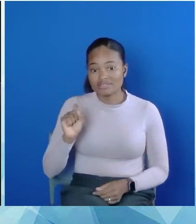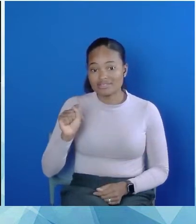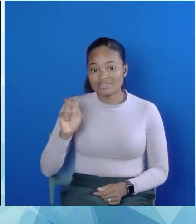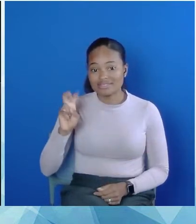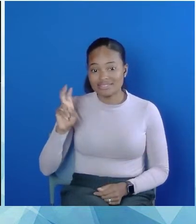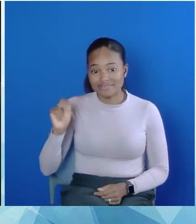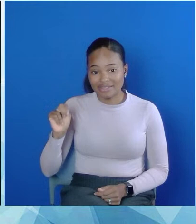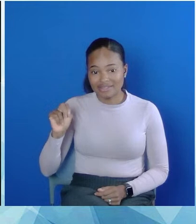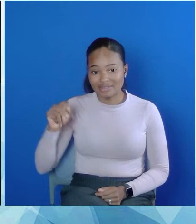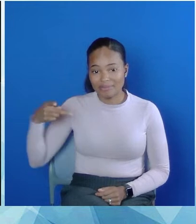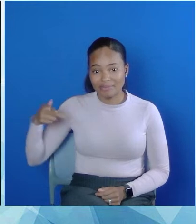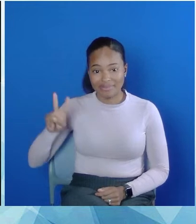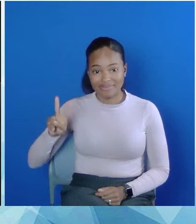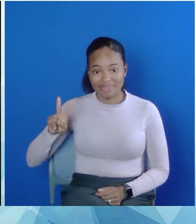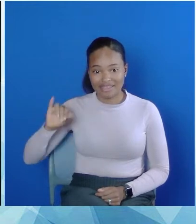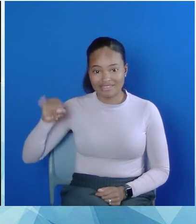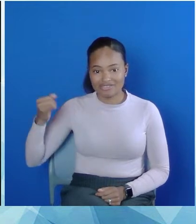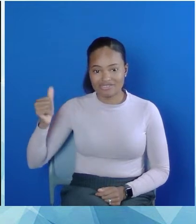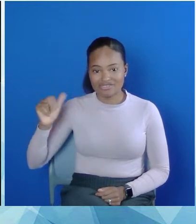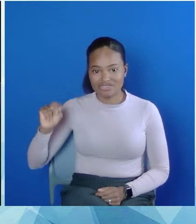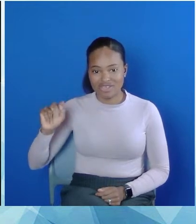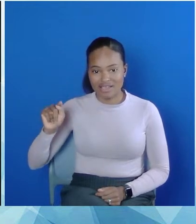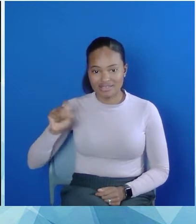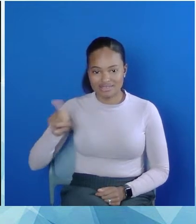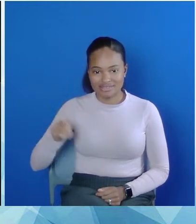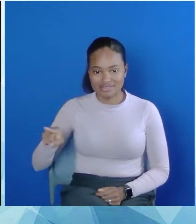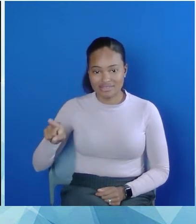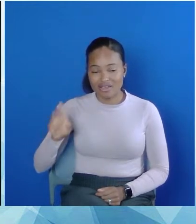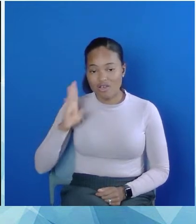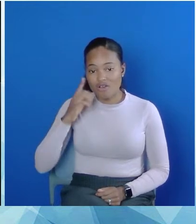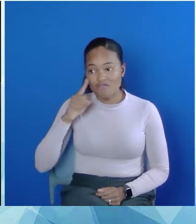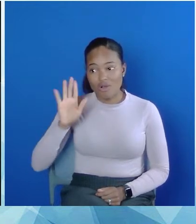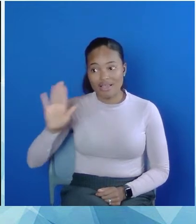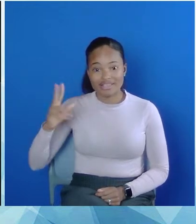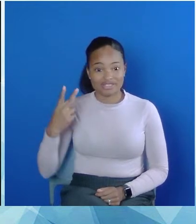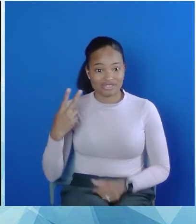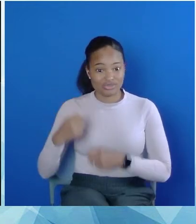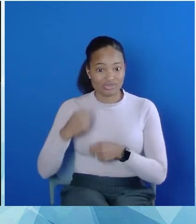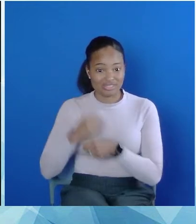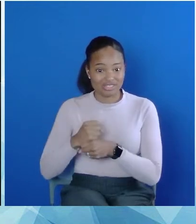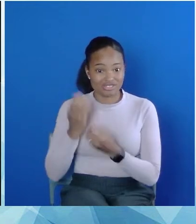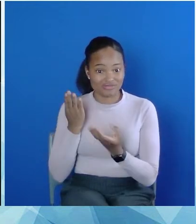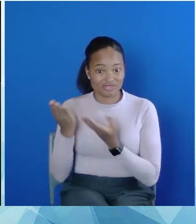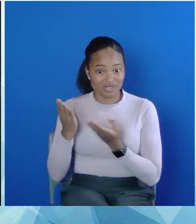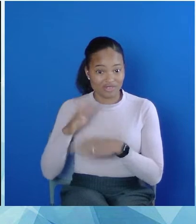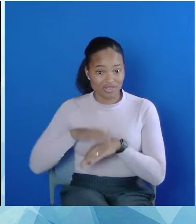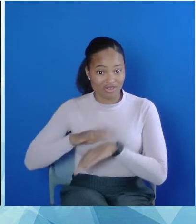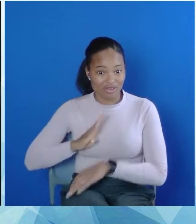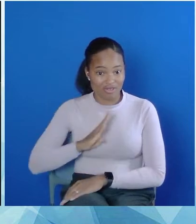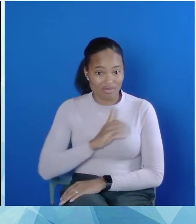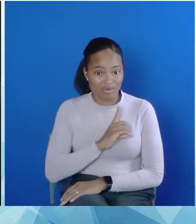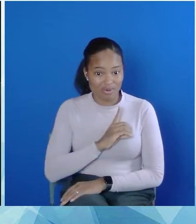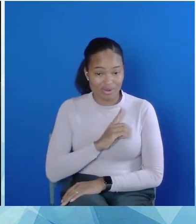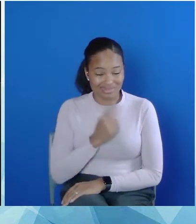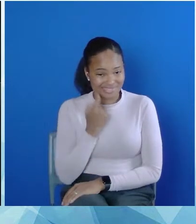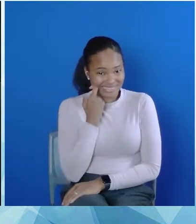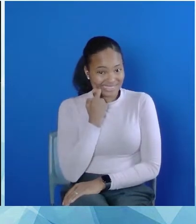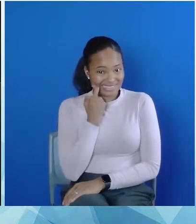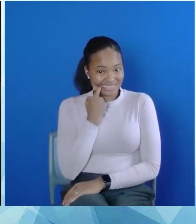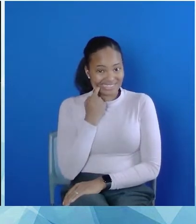Jantz for his 2 years of service on the board as well. He just